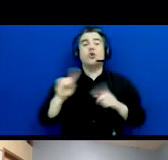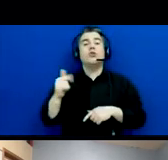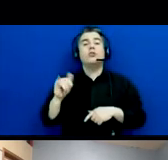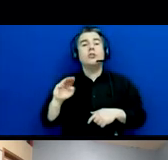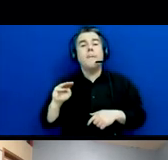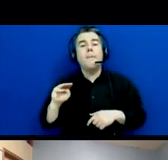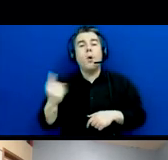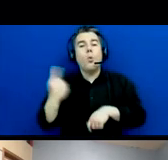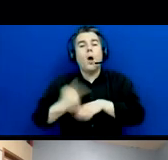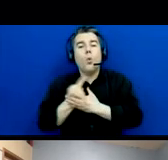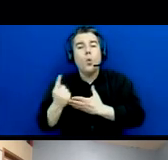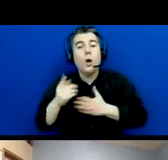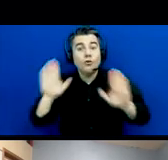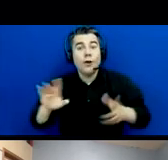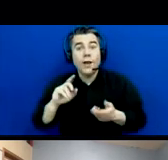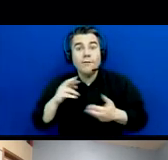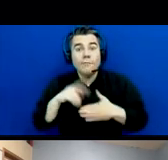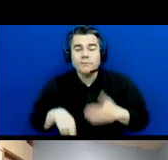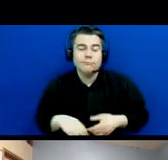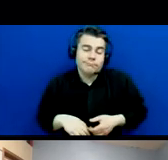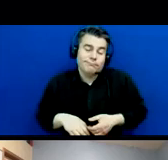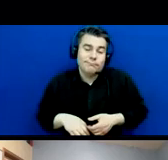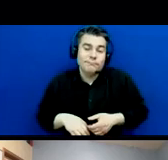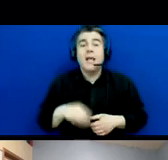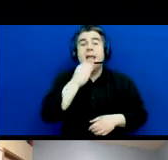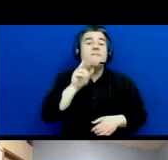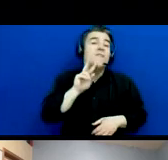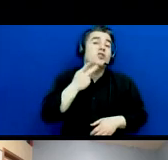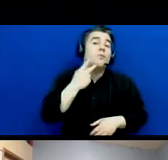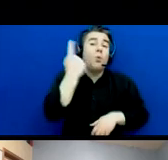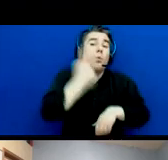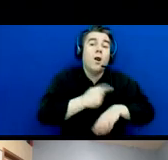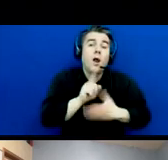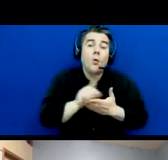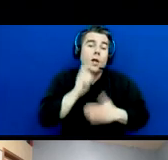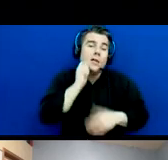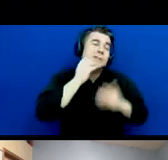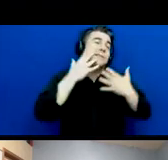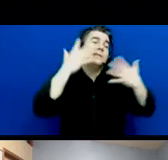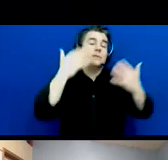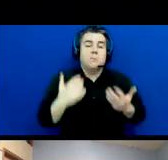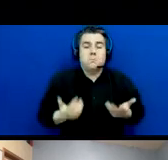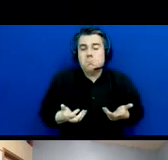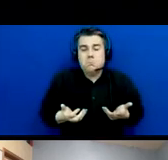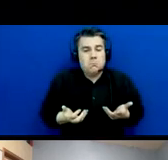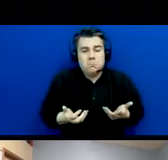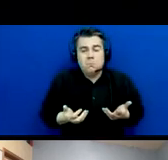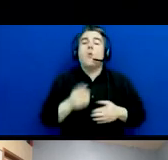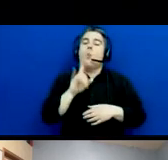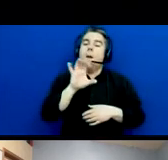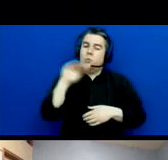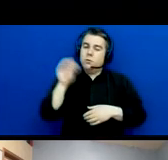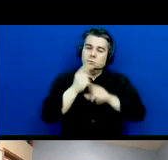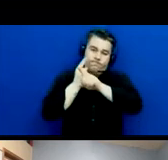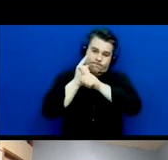and expect amazing results. You can't eat your vegetables one day a week and expect to have beautiful skin. So 100% consistency.